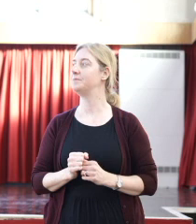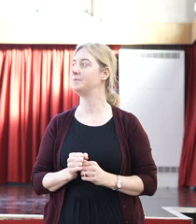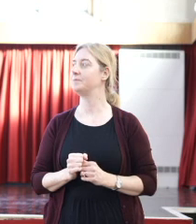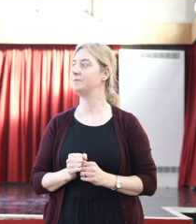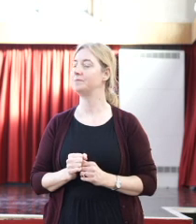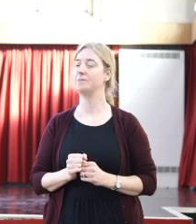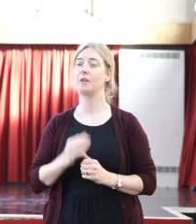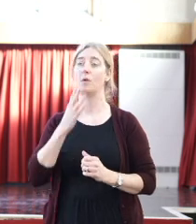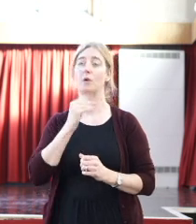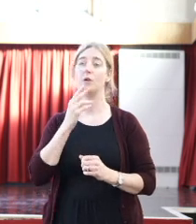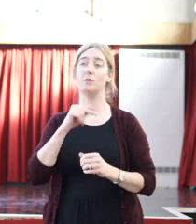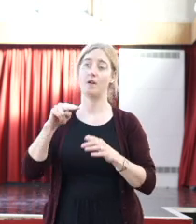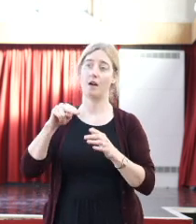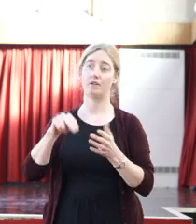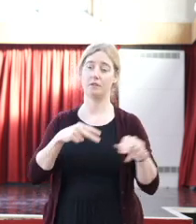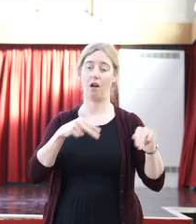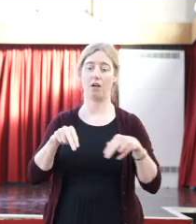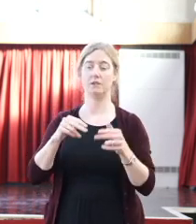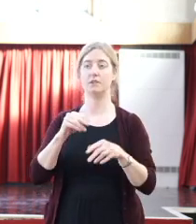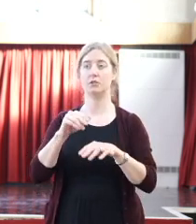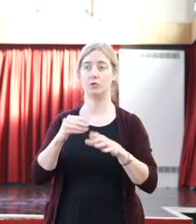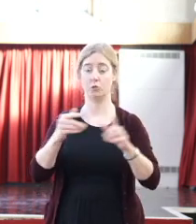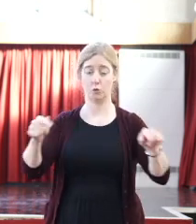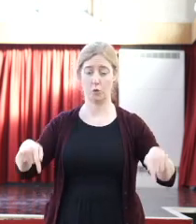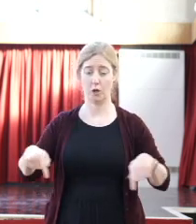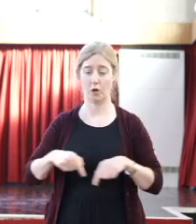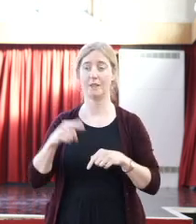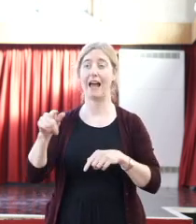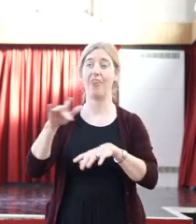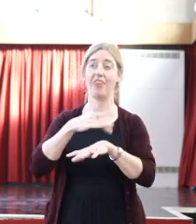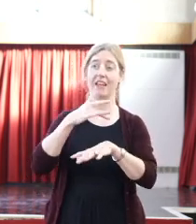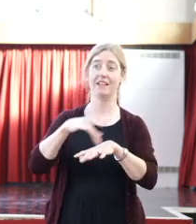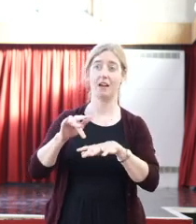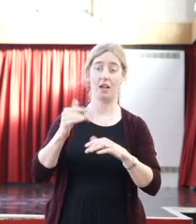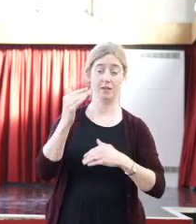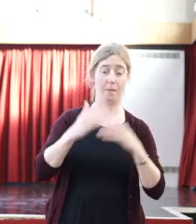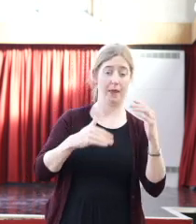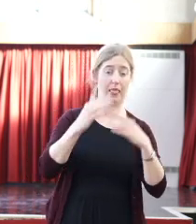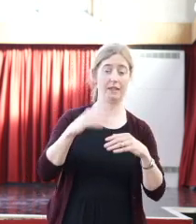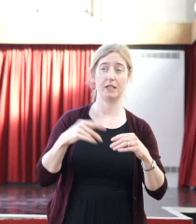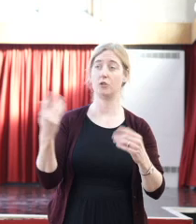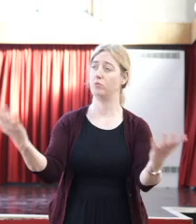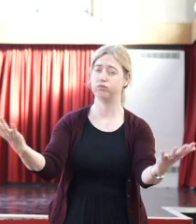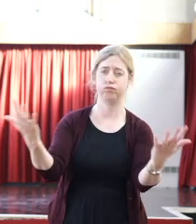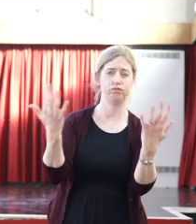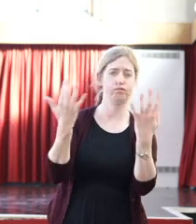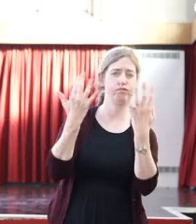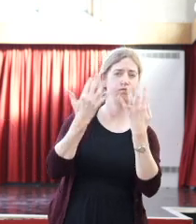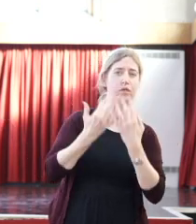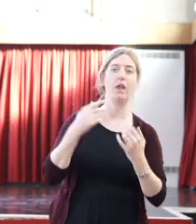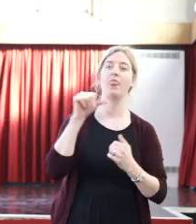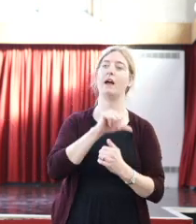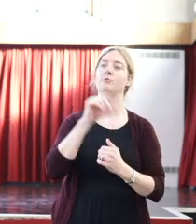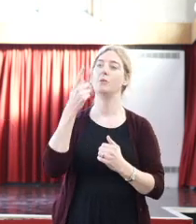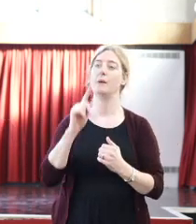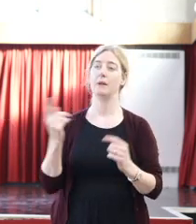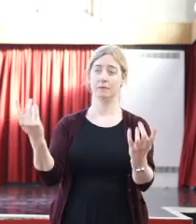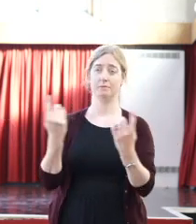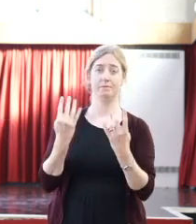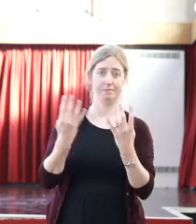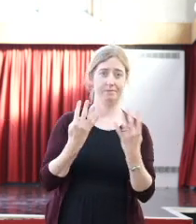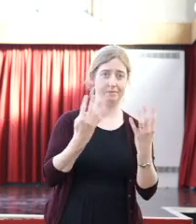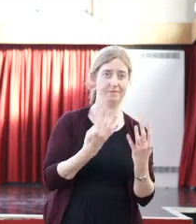We use our dance studios and theatre, the bricks and mortar, to reach thousands of participants each and every